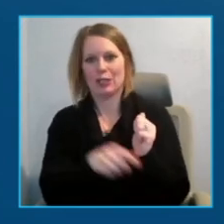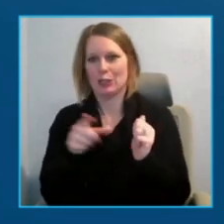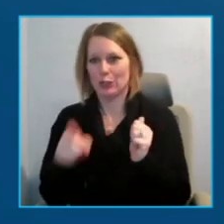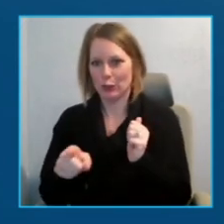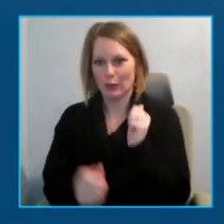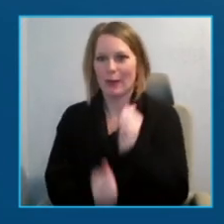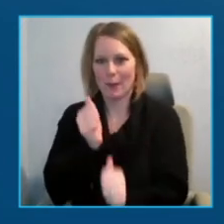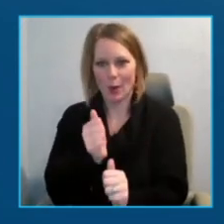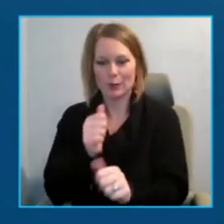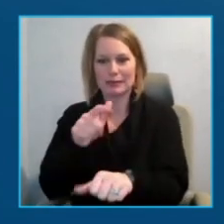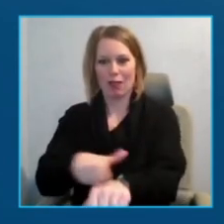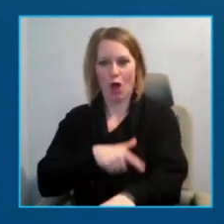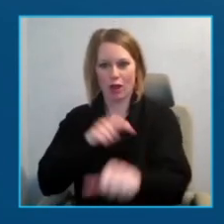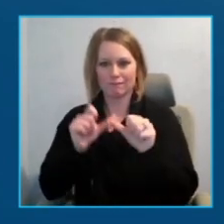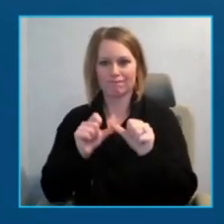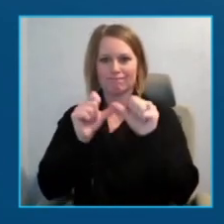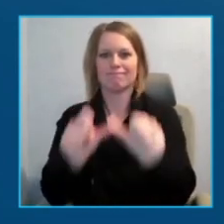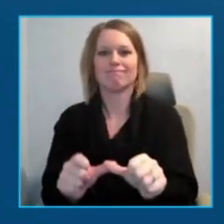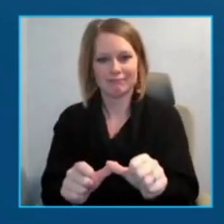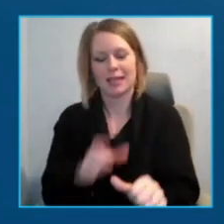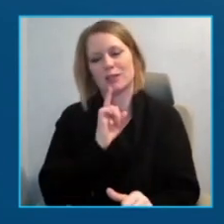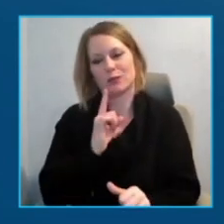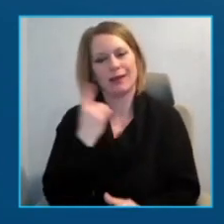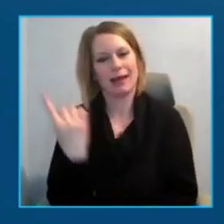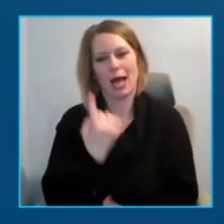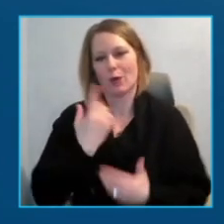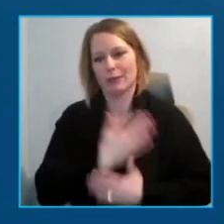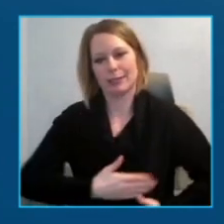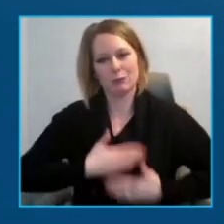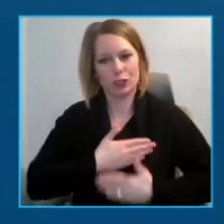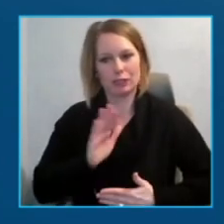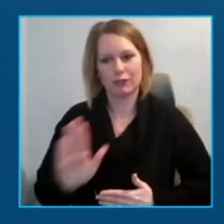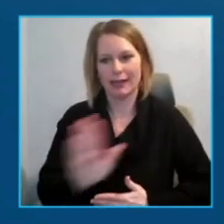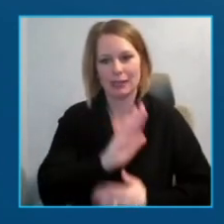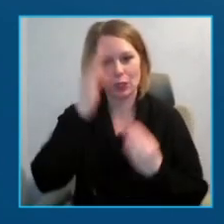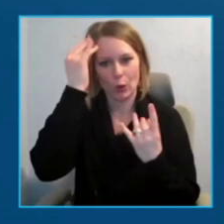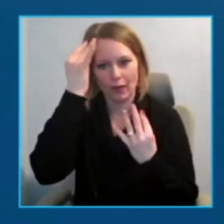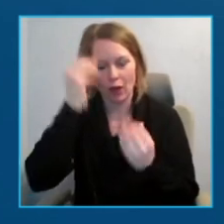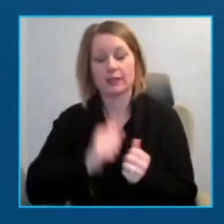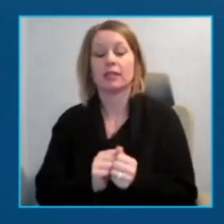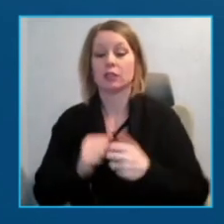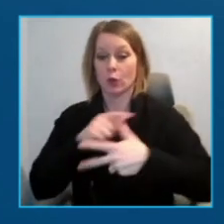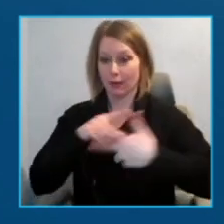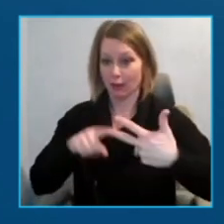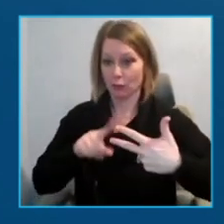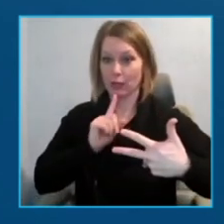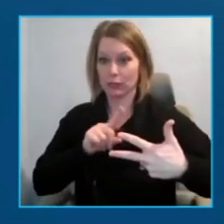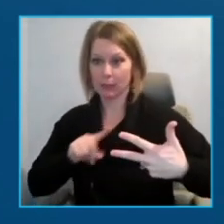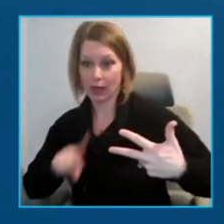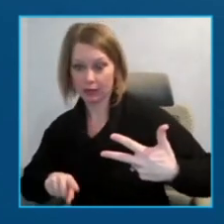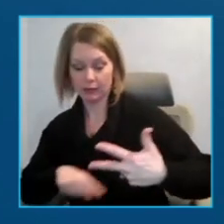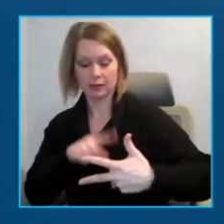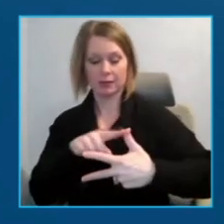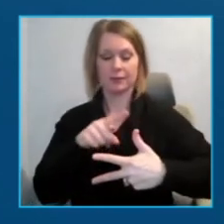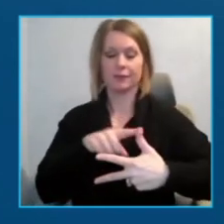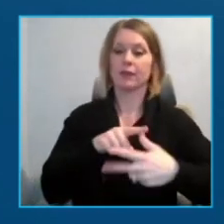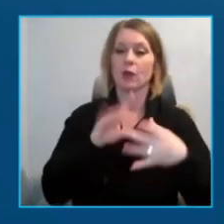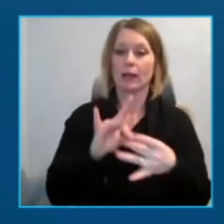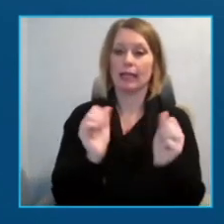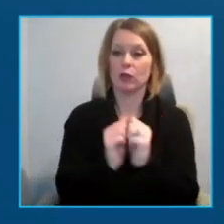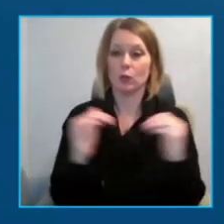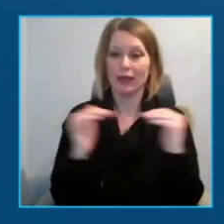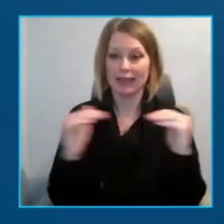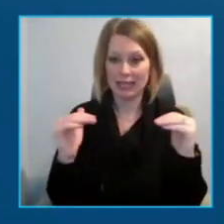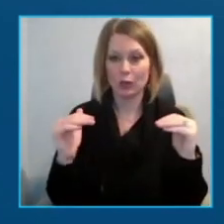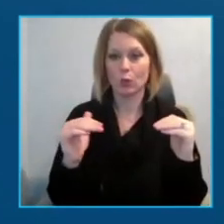appreciate your thoughts. To respond to your three points, first of all, in terms of equal division, that sentence could be